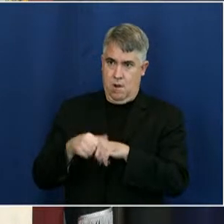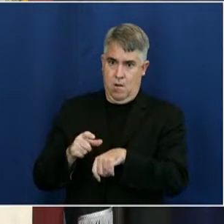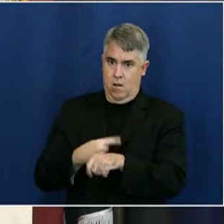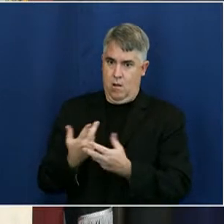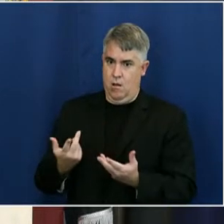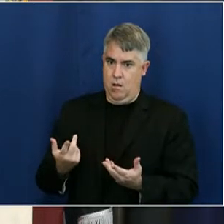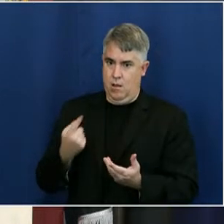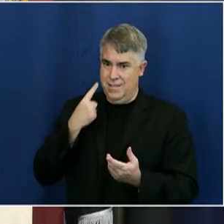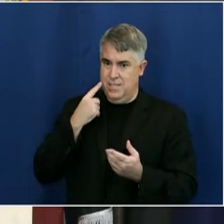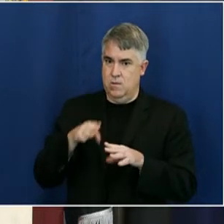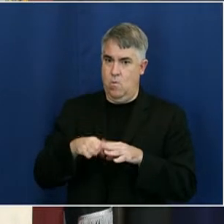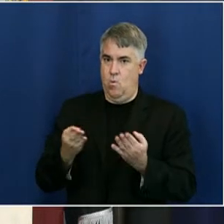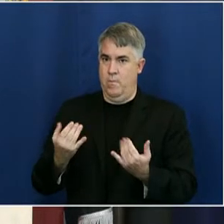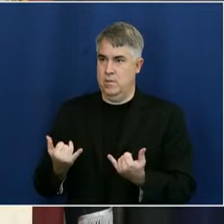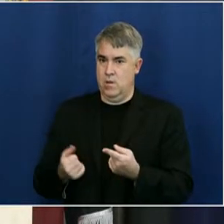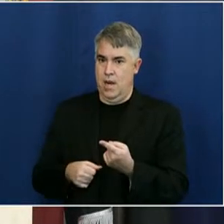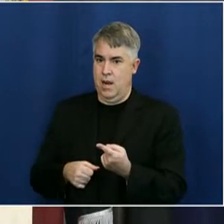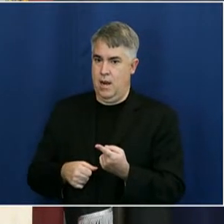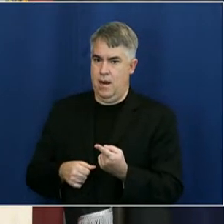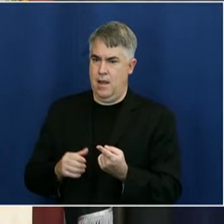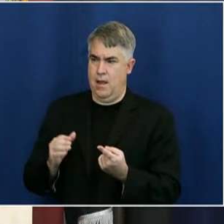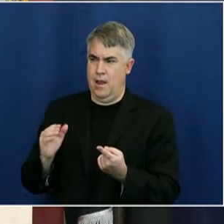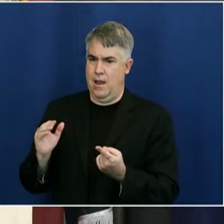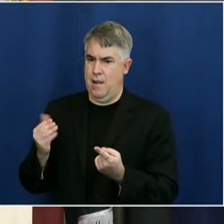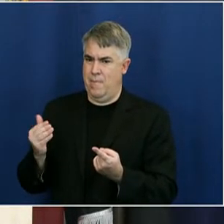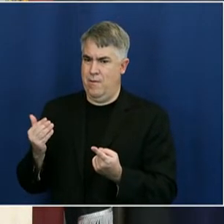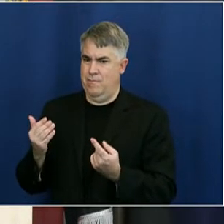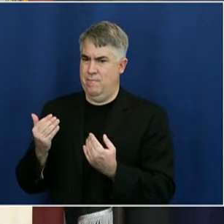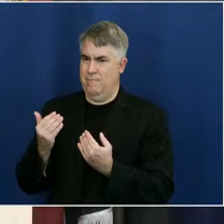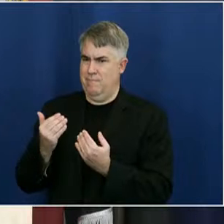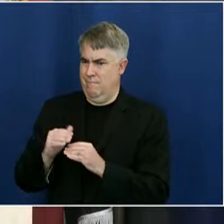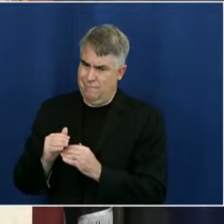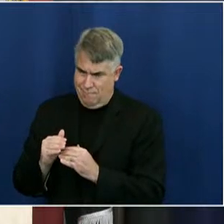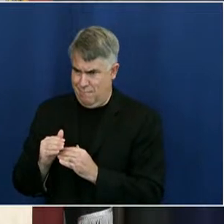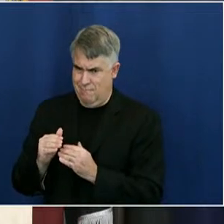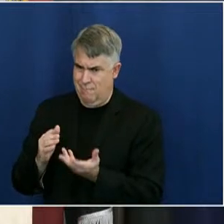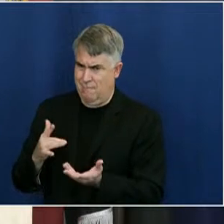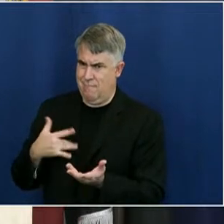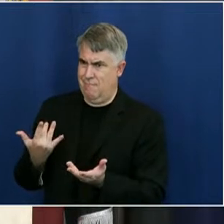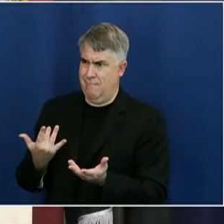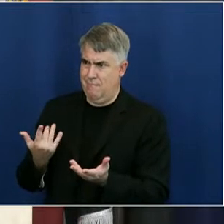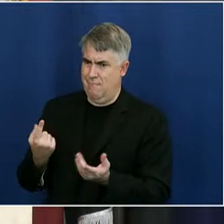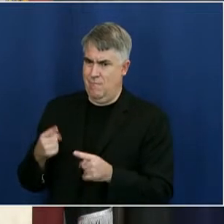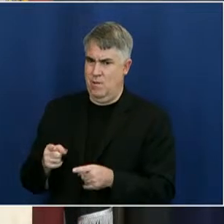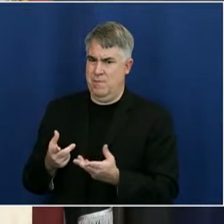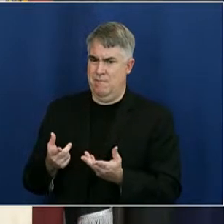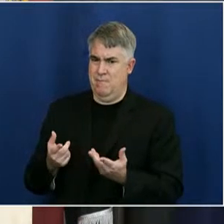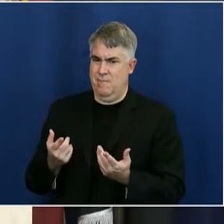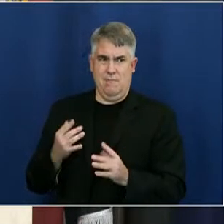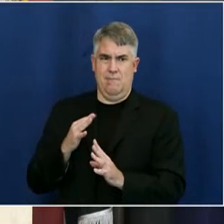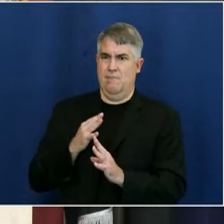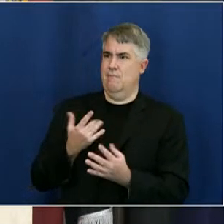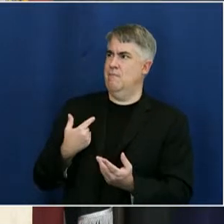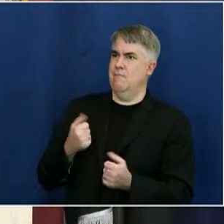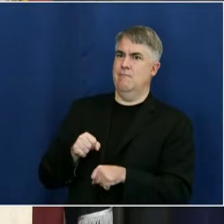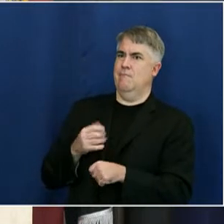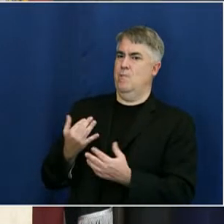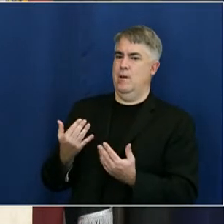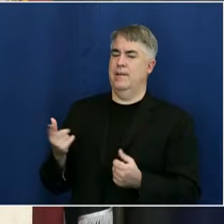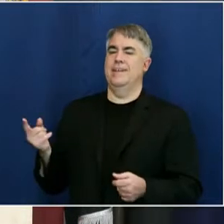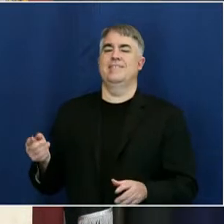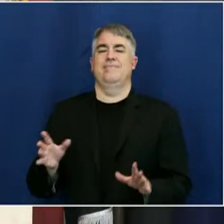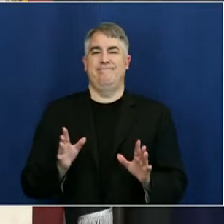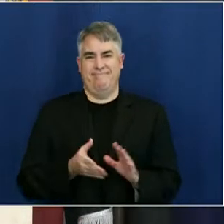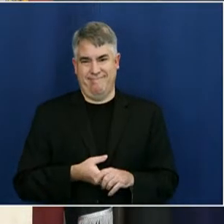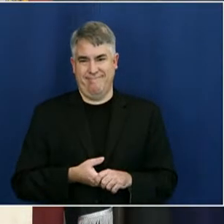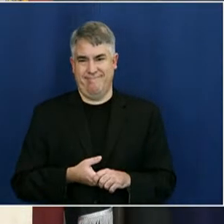reopened today, but yet it seems like we have a somewhat limited vaccine supply. So why the gridlock at Petco? Yeah, I don't know,